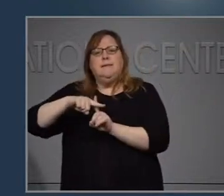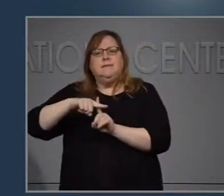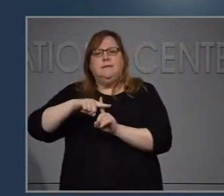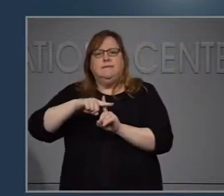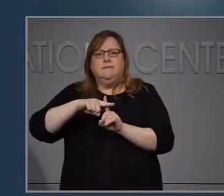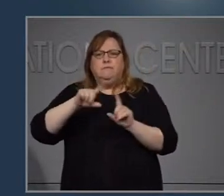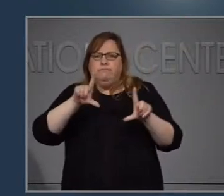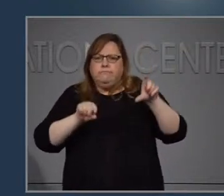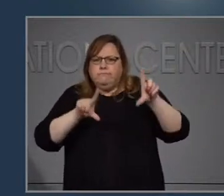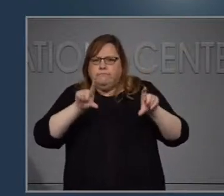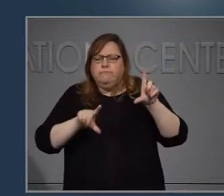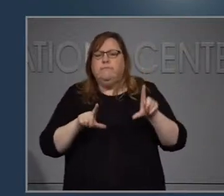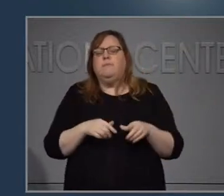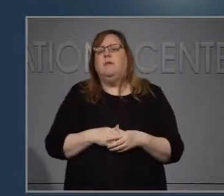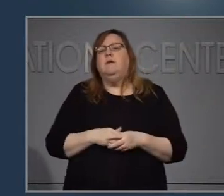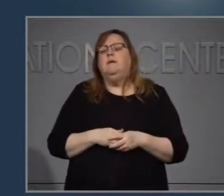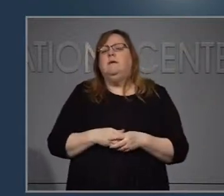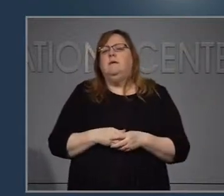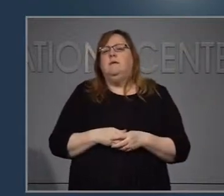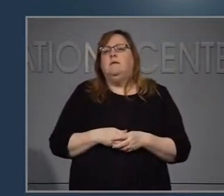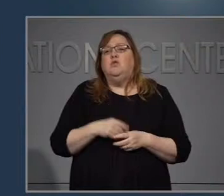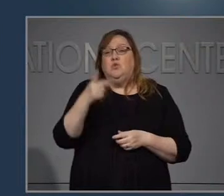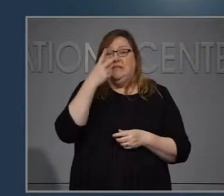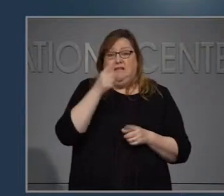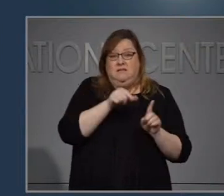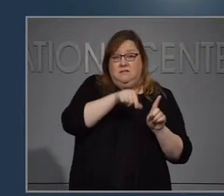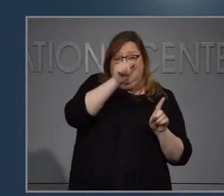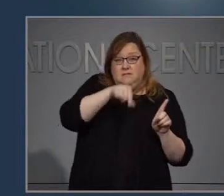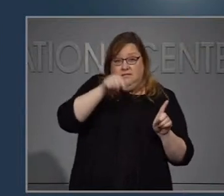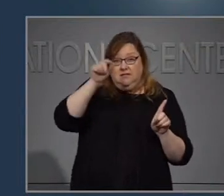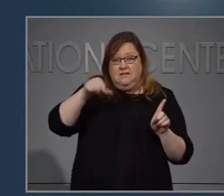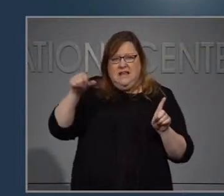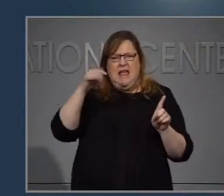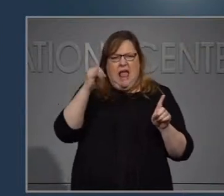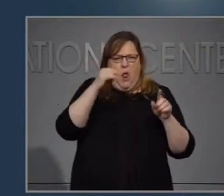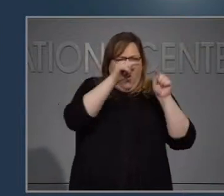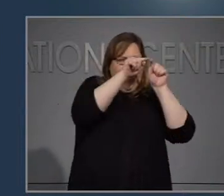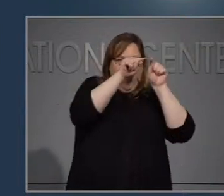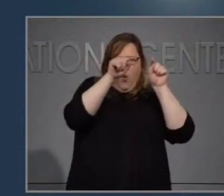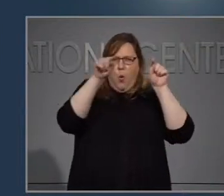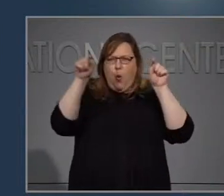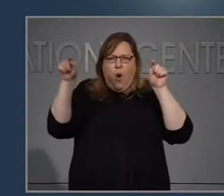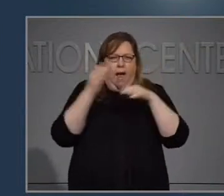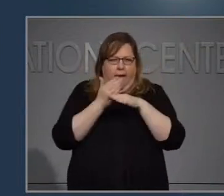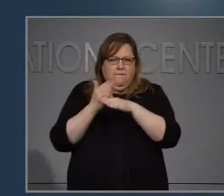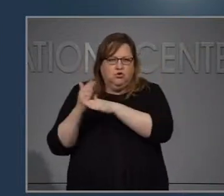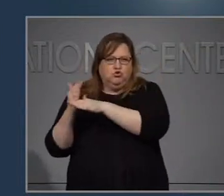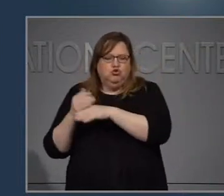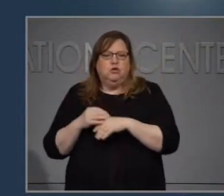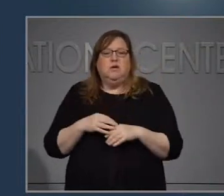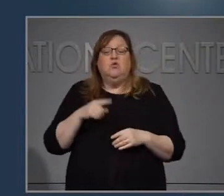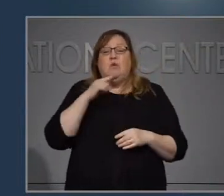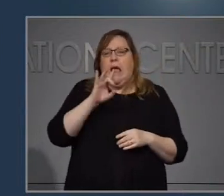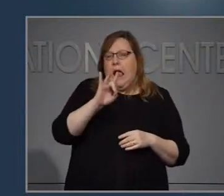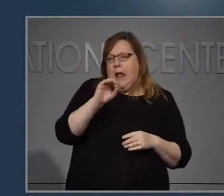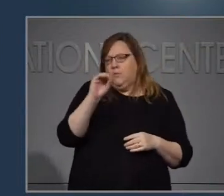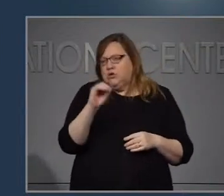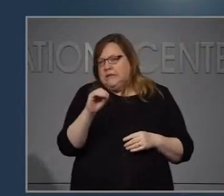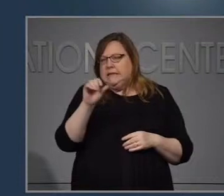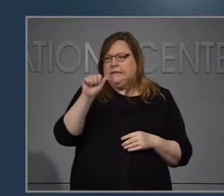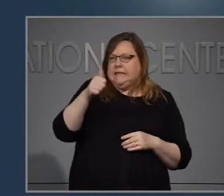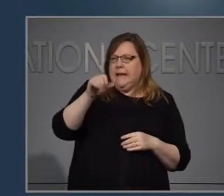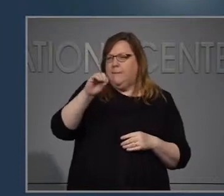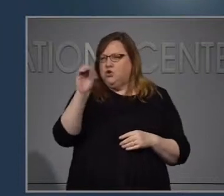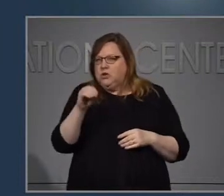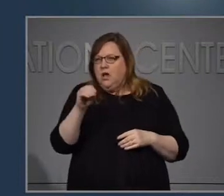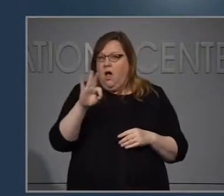see that the percentage of total tests that are returning positive has been in the 8 to 10 range. And while it has remained stable,